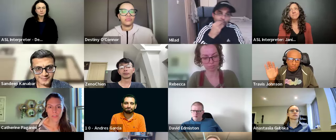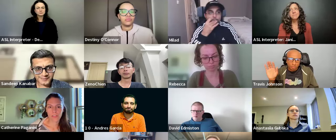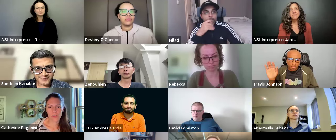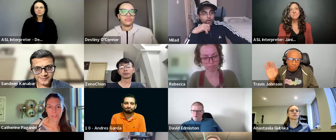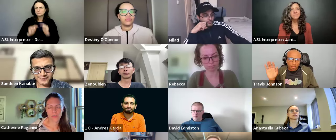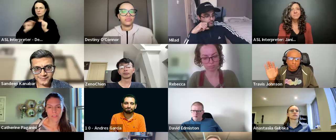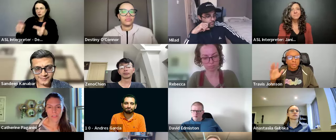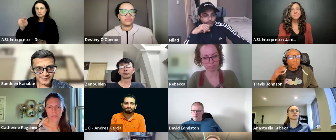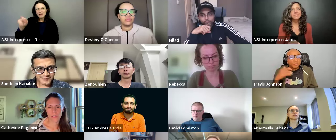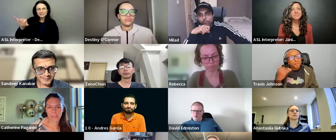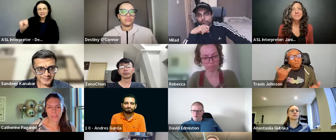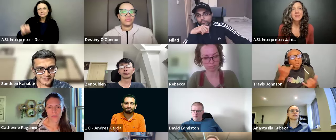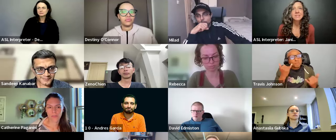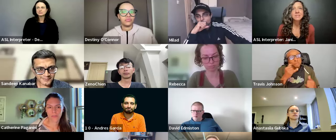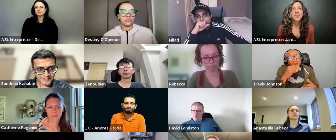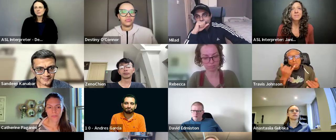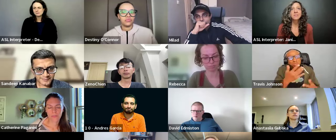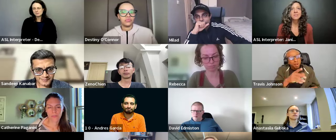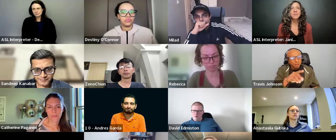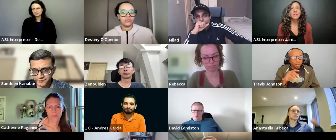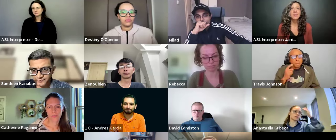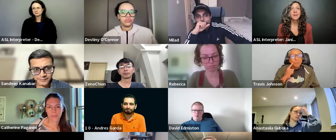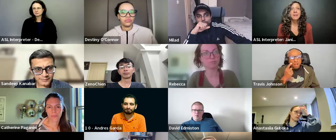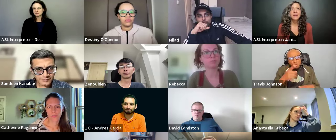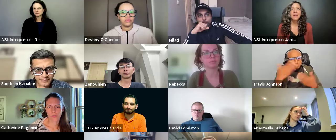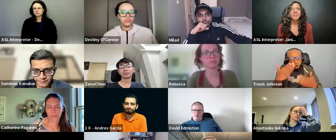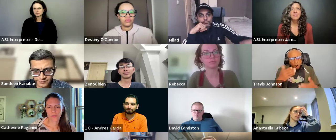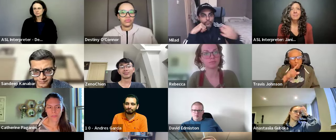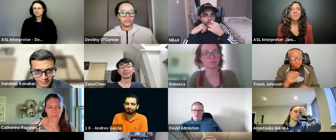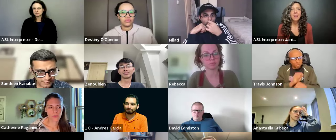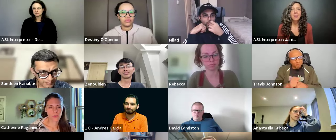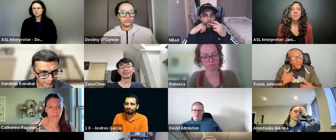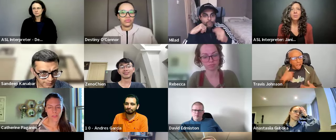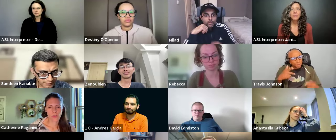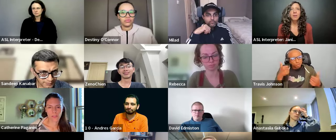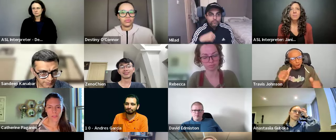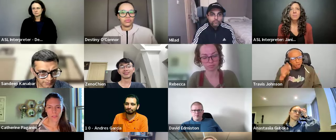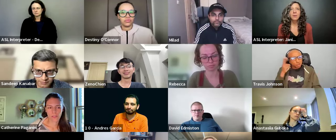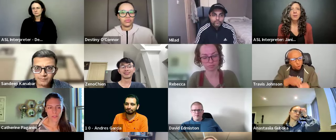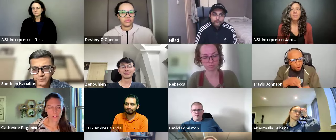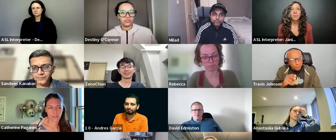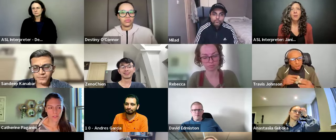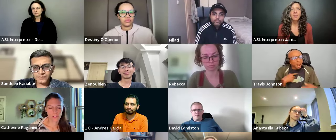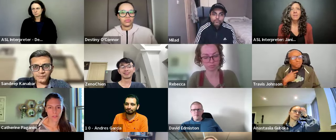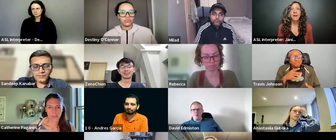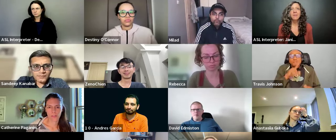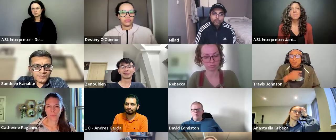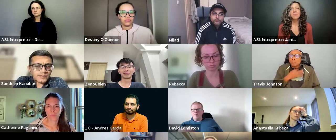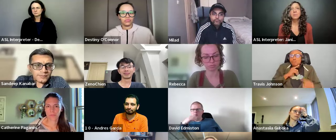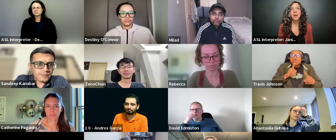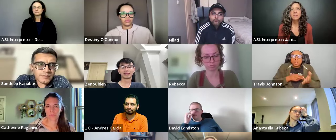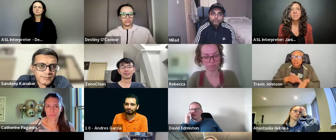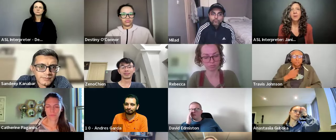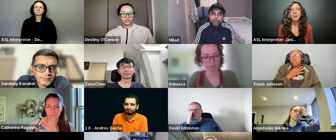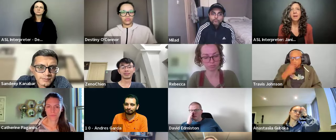Go ahead, Travis. This is Travis. So, Molad, you brought up a good point of